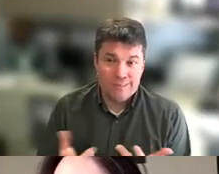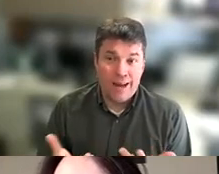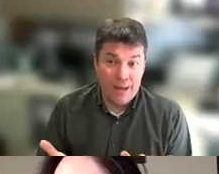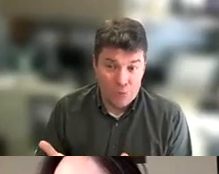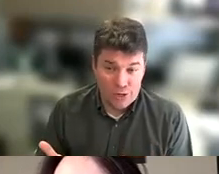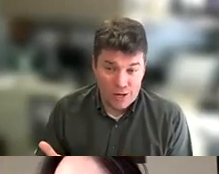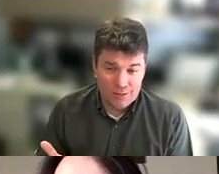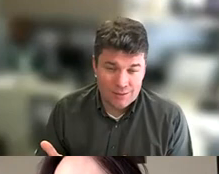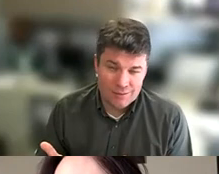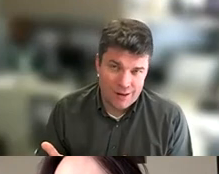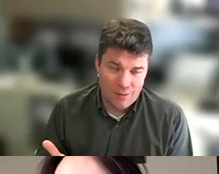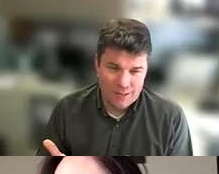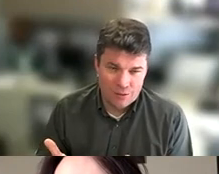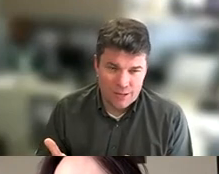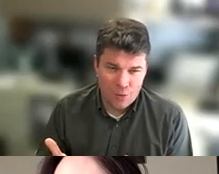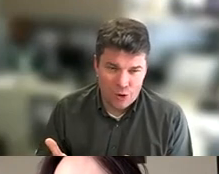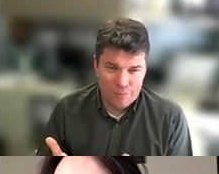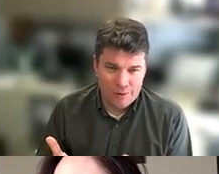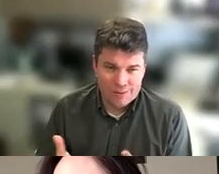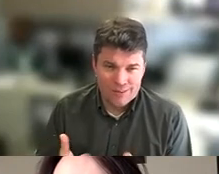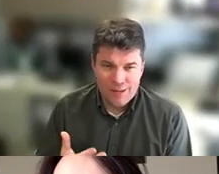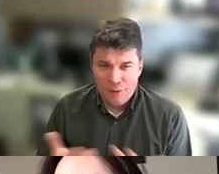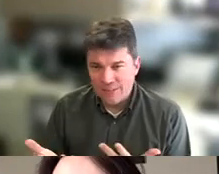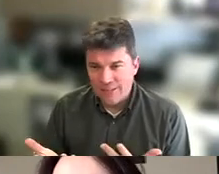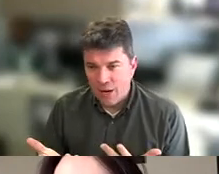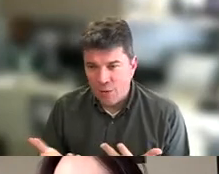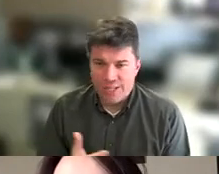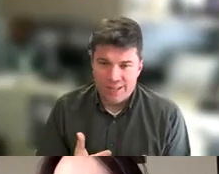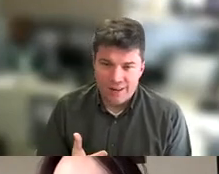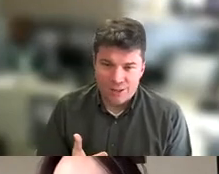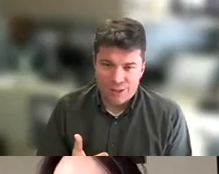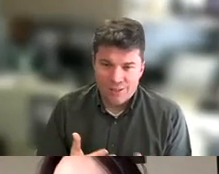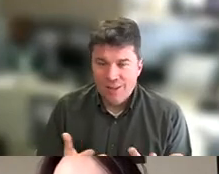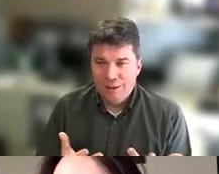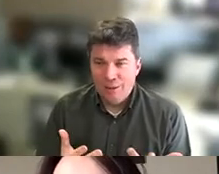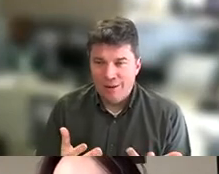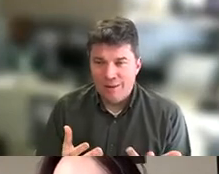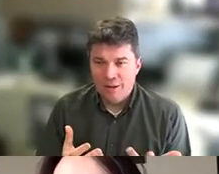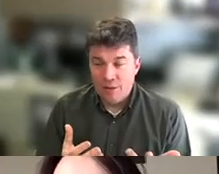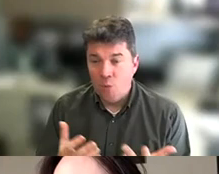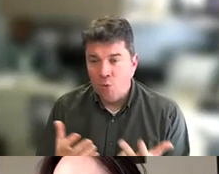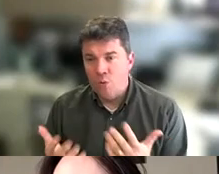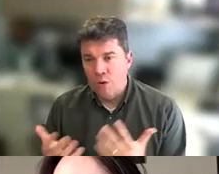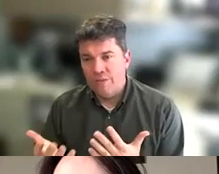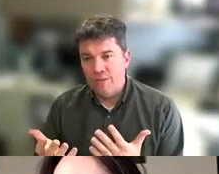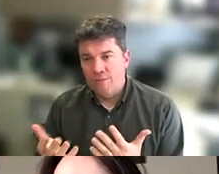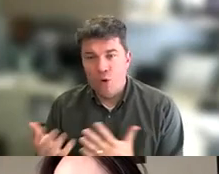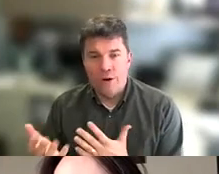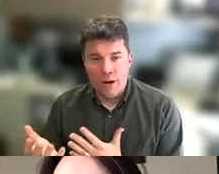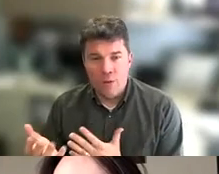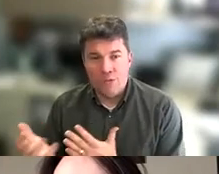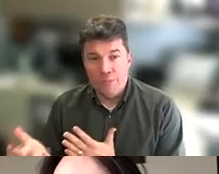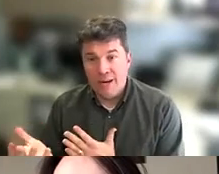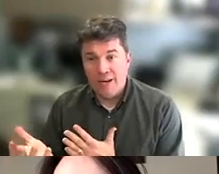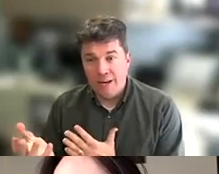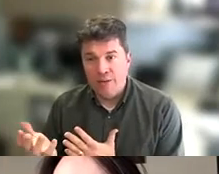language sign language class. I know that sounds kind of weird because American Sign Language is in English, but they work with